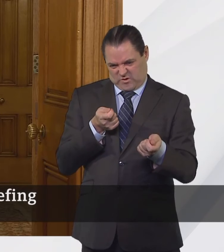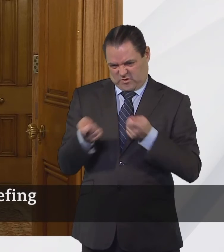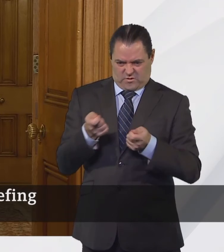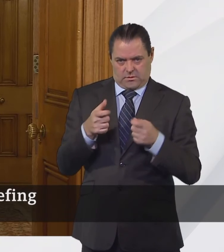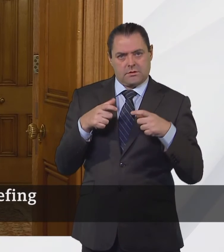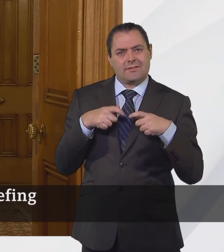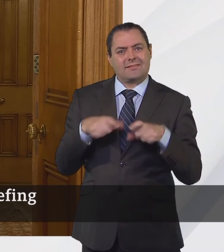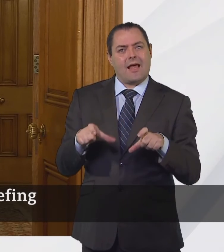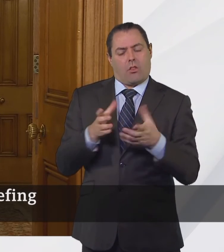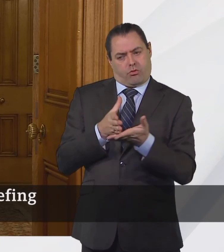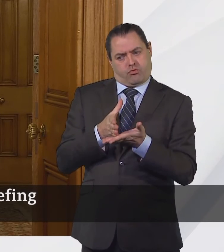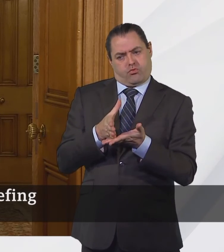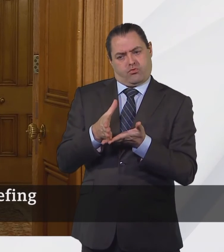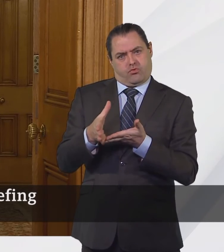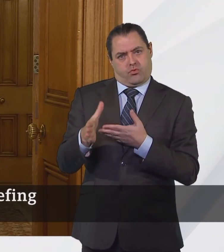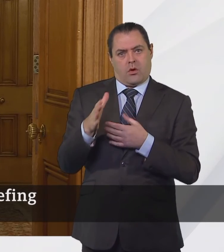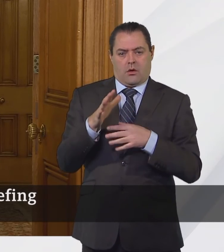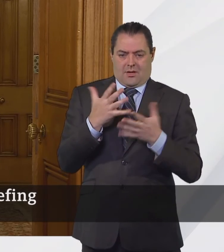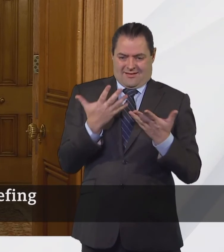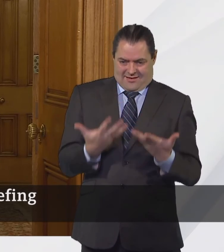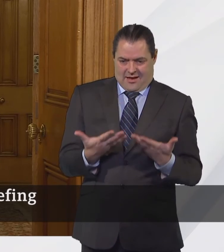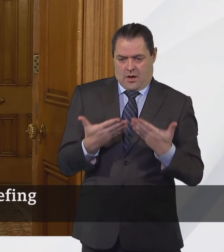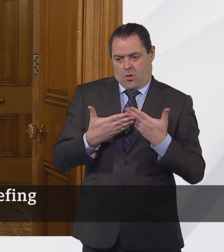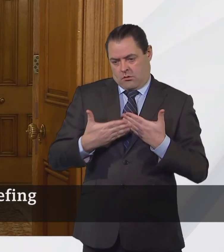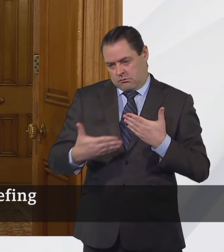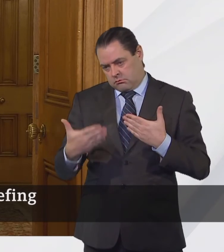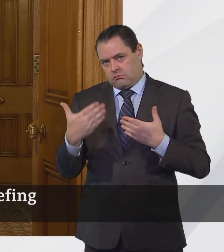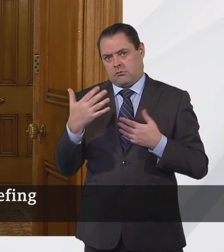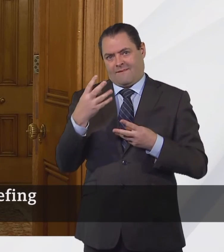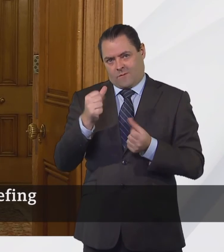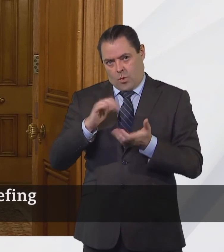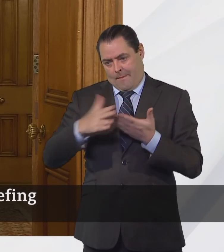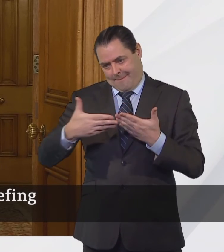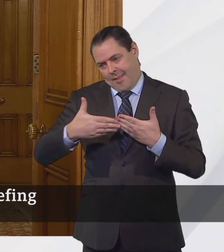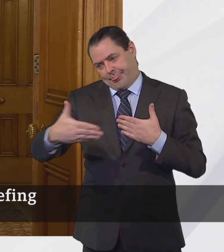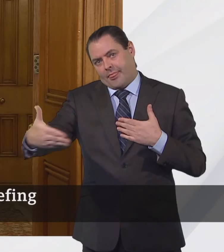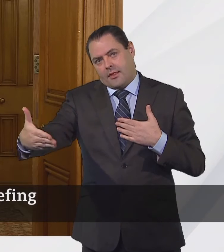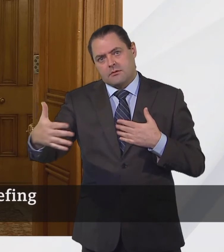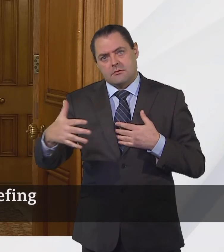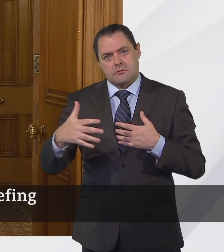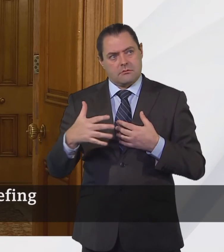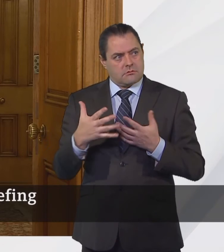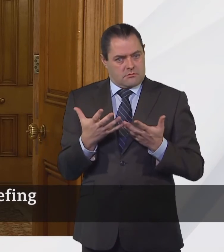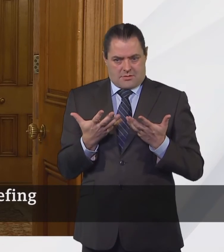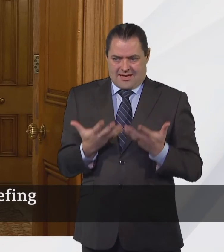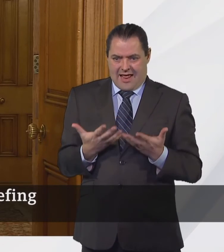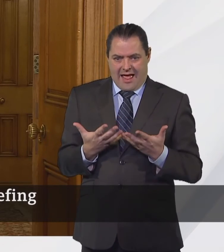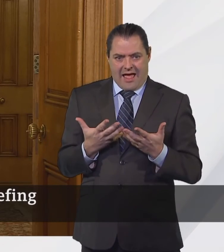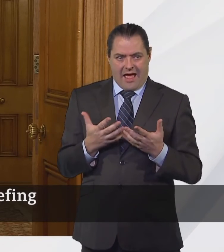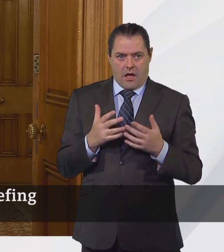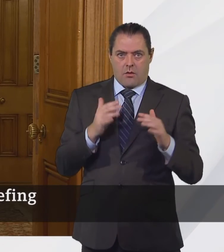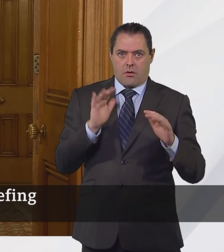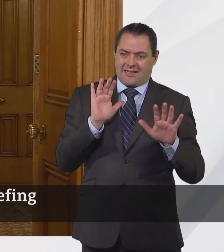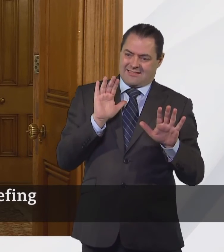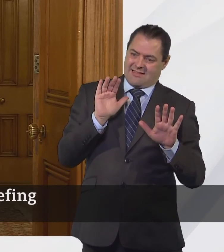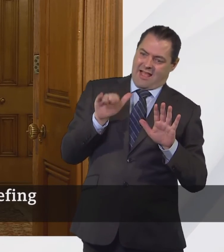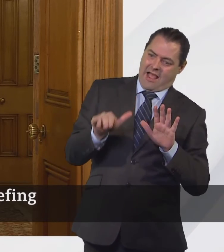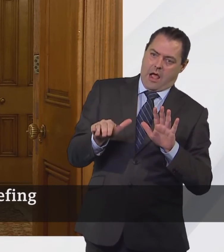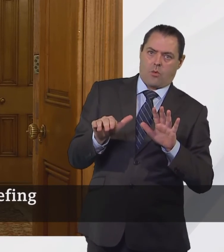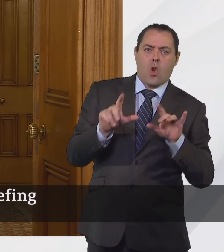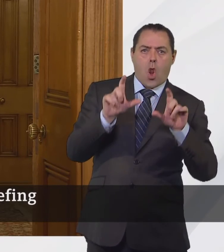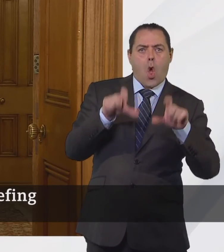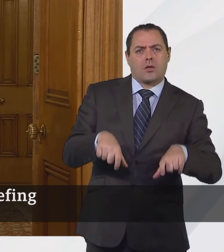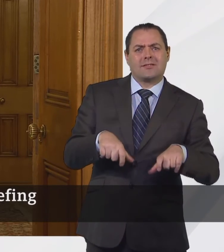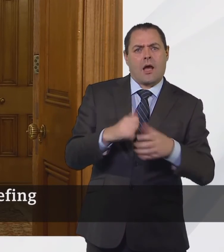when we've got it pretty much where in a much, much better place than it was before the autumn measures came in.